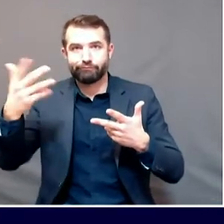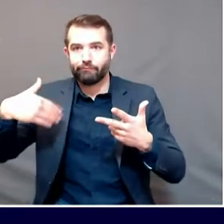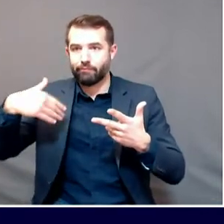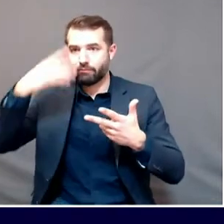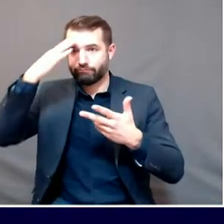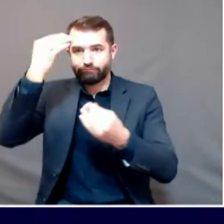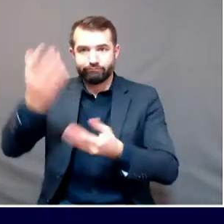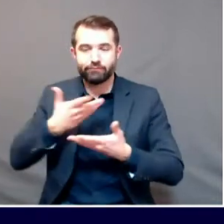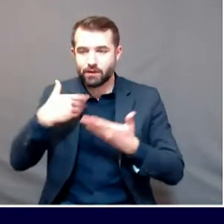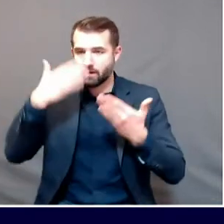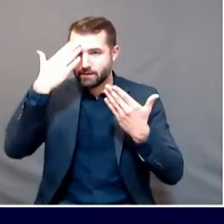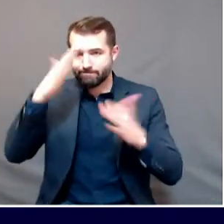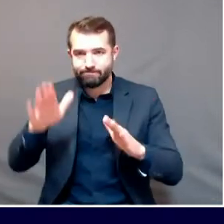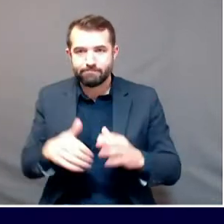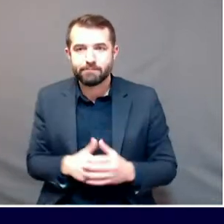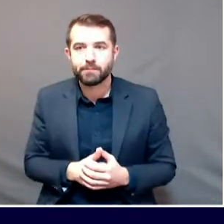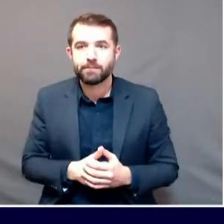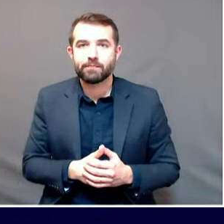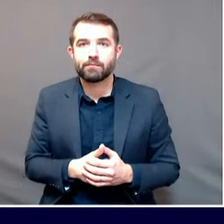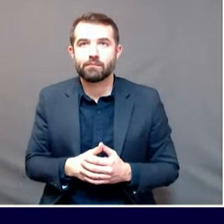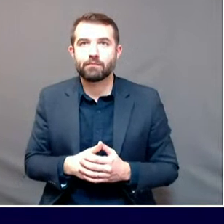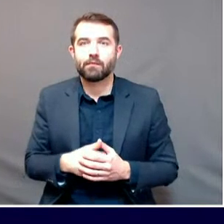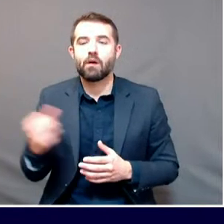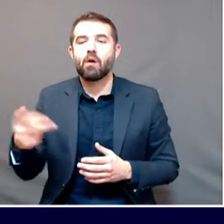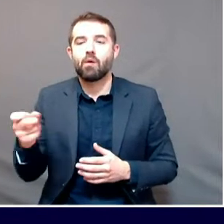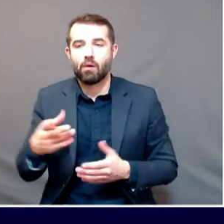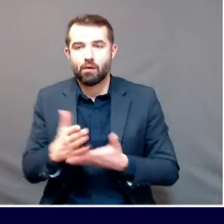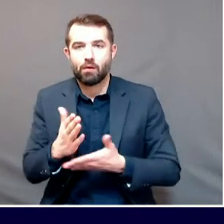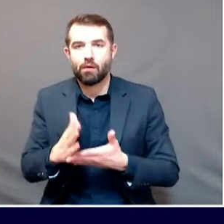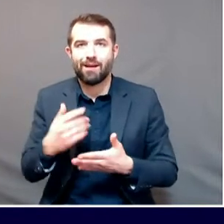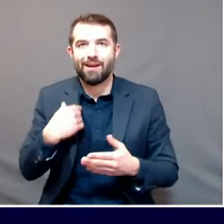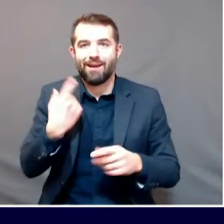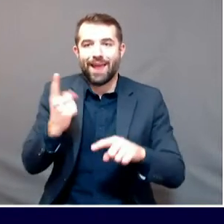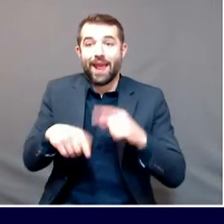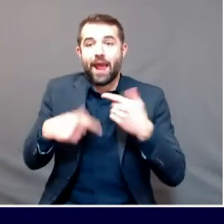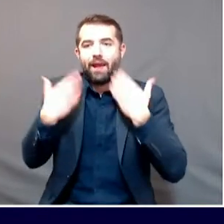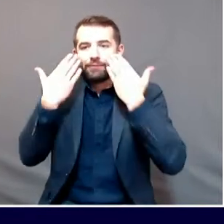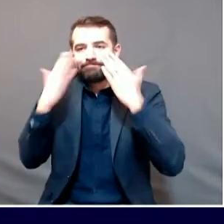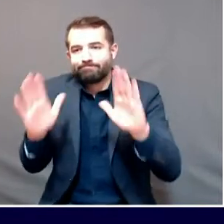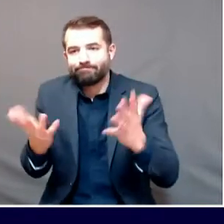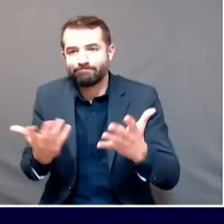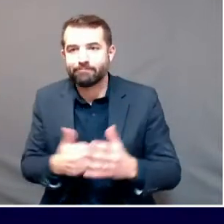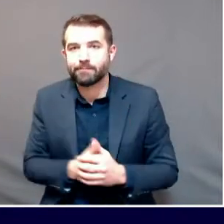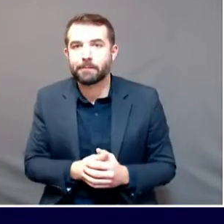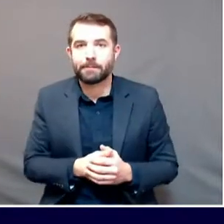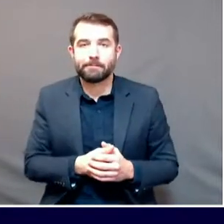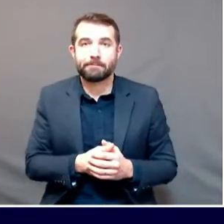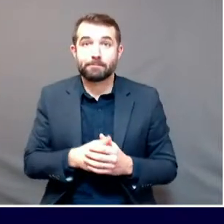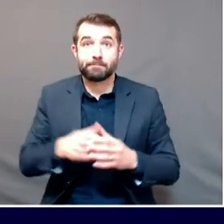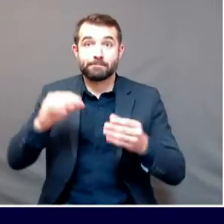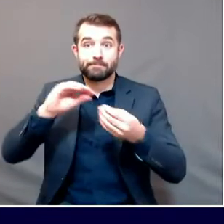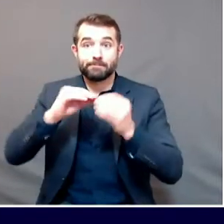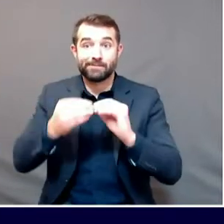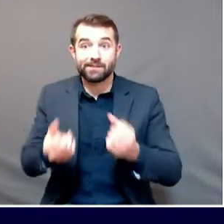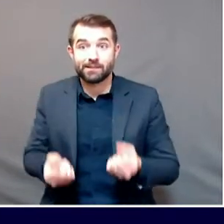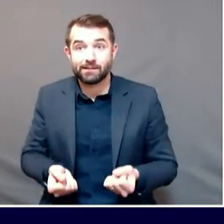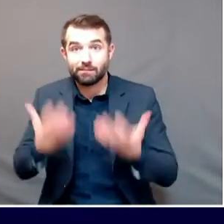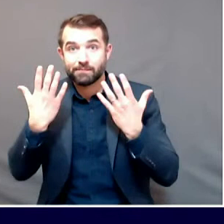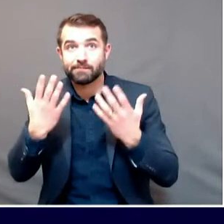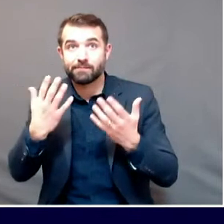know. I can't say. We have not received a locked number as to what our week 3